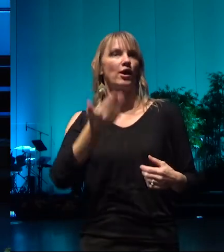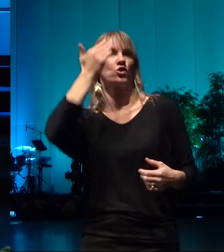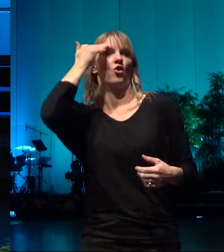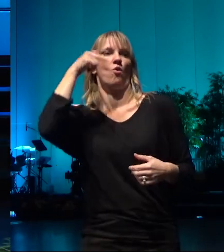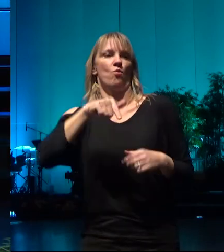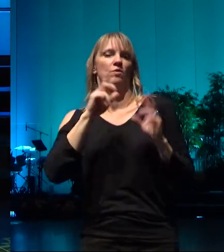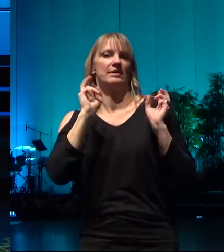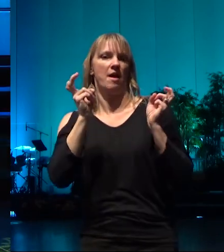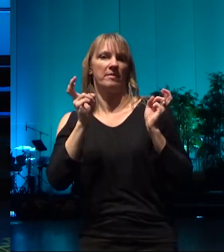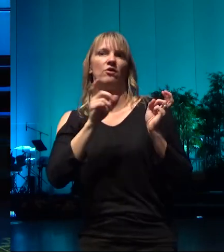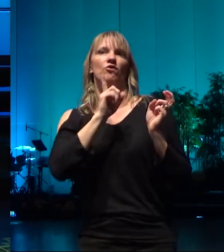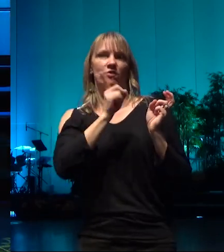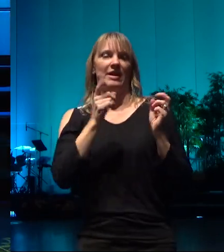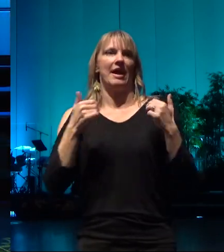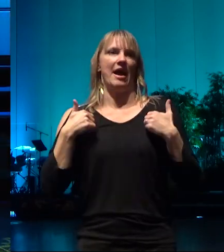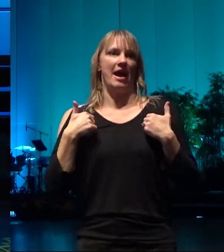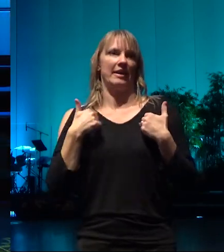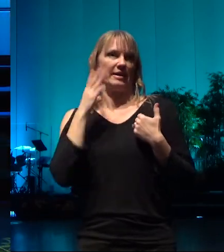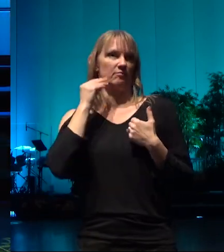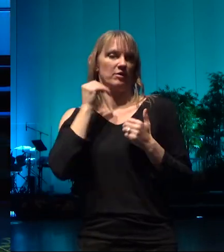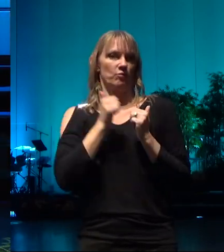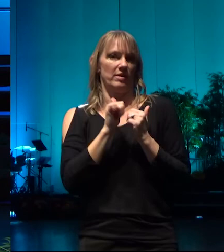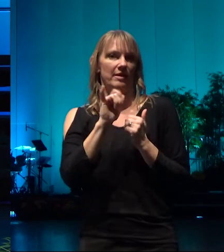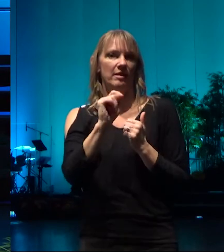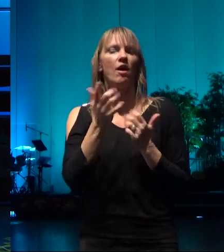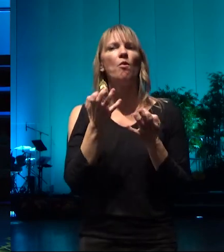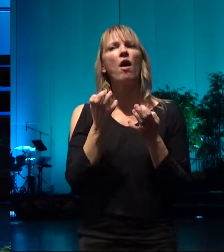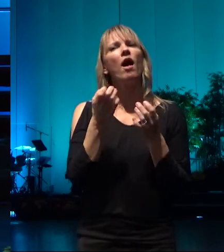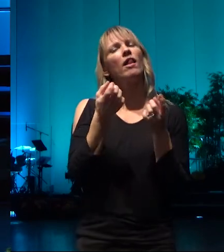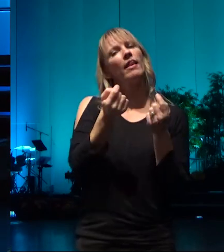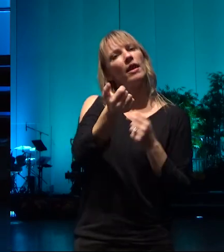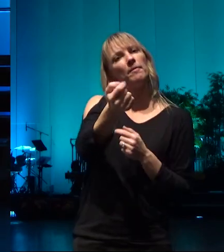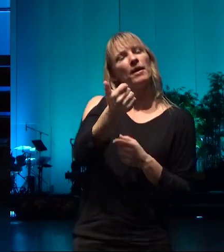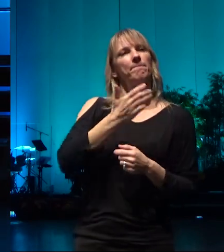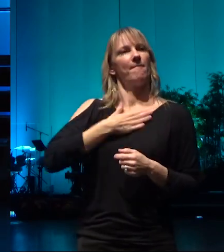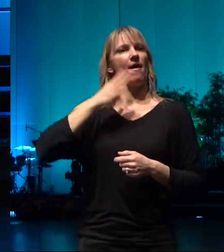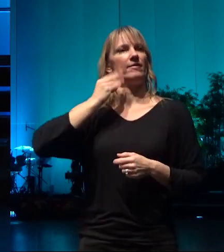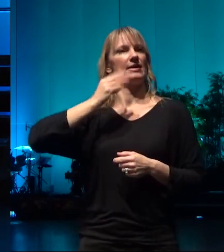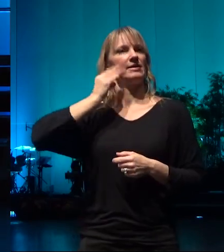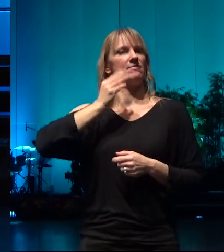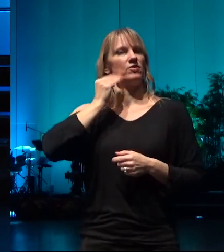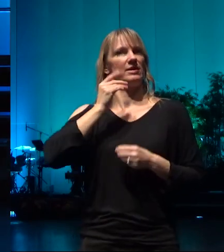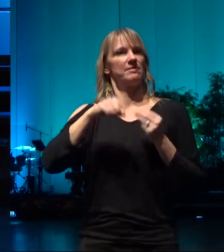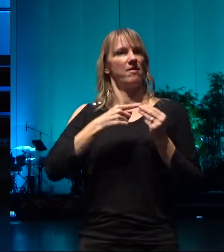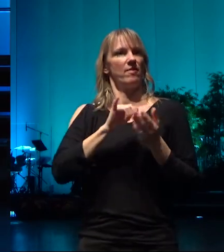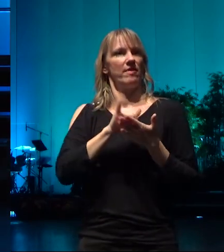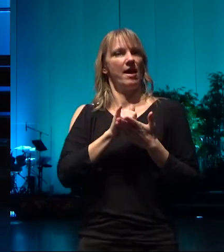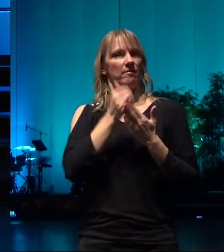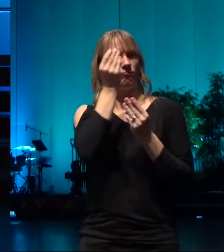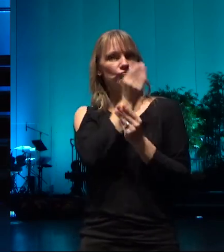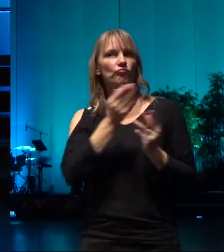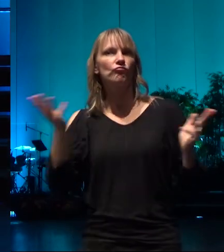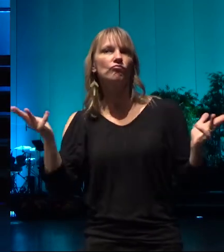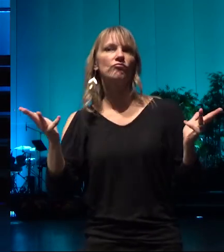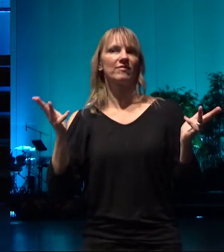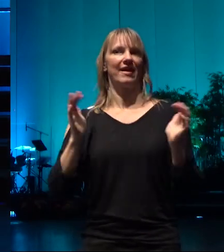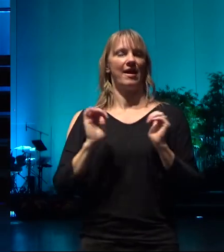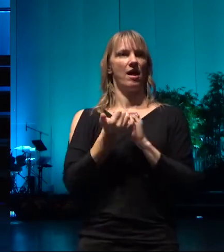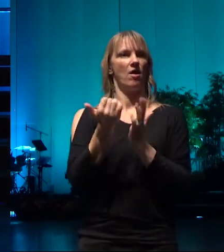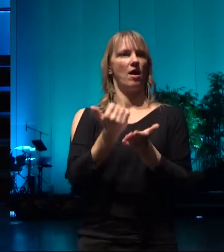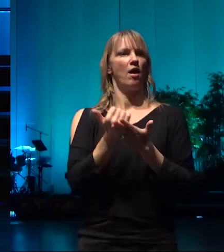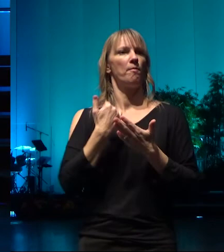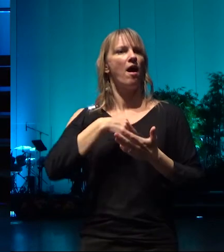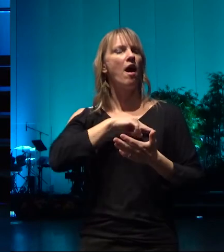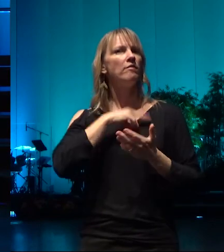about this topic. I've had a real dance and journey with it. And so I'd like to share a little bit about my experience in that regard as a way